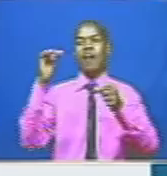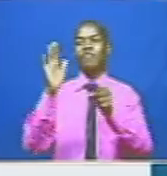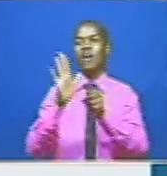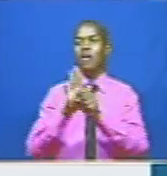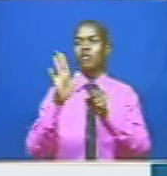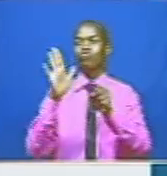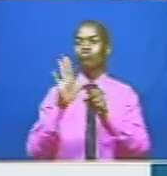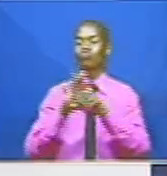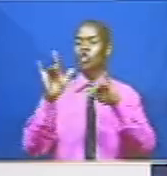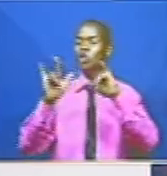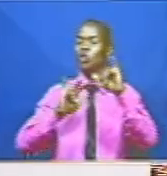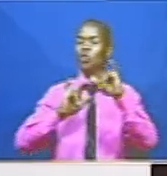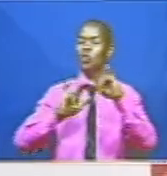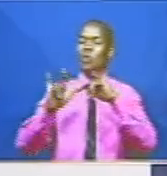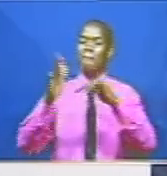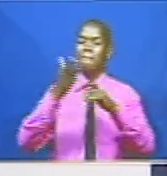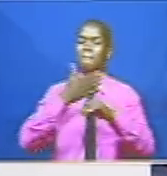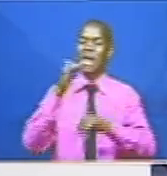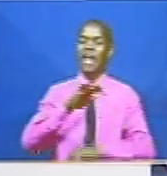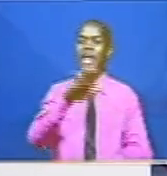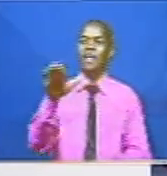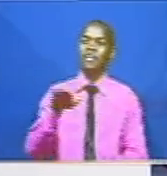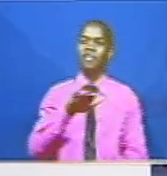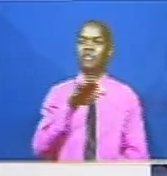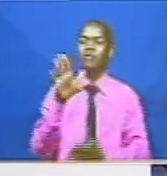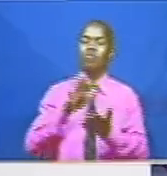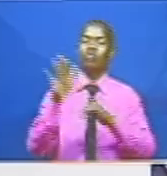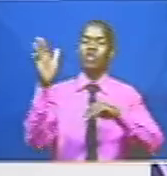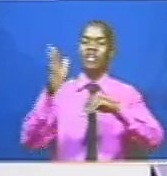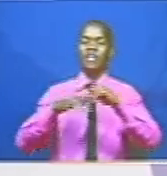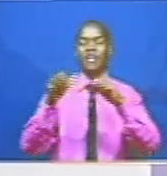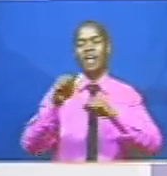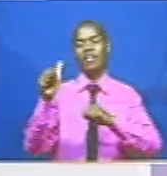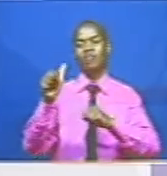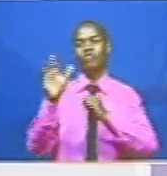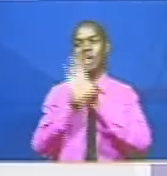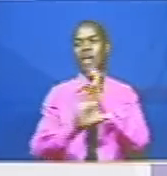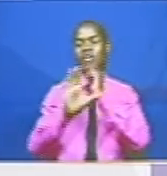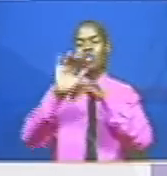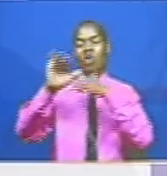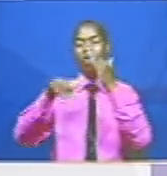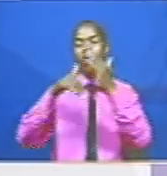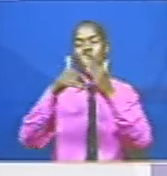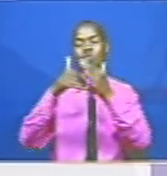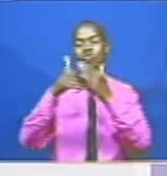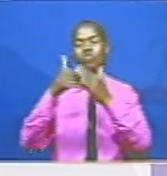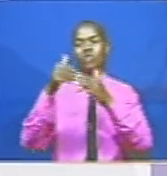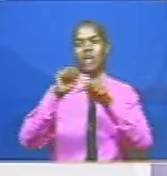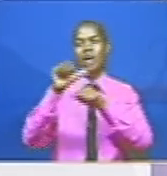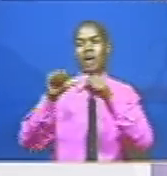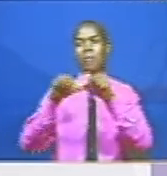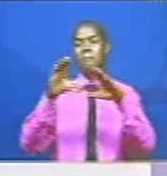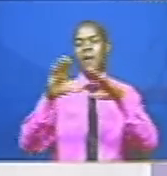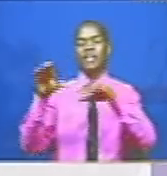a lot of tourist attractions, more than any other country here in East Africa. So it is all about marketing. Then they empower the tour